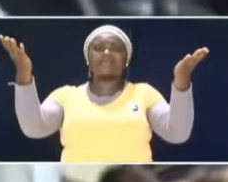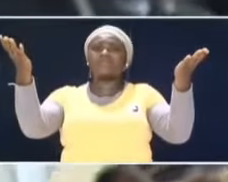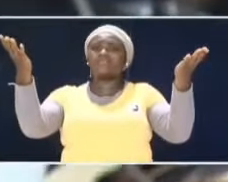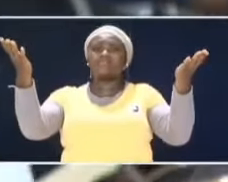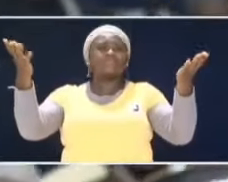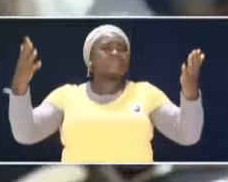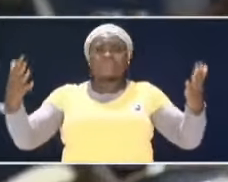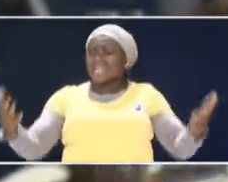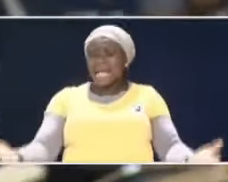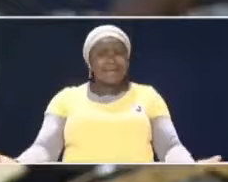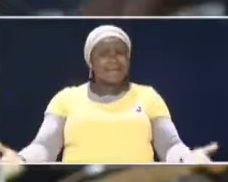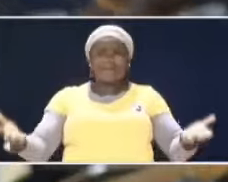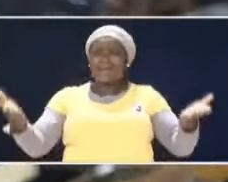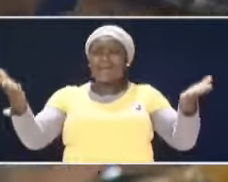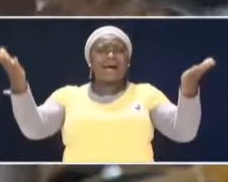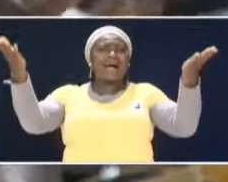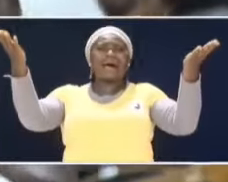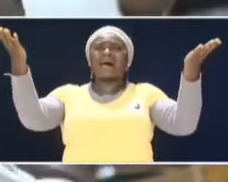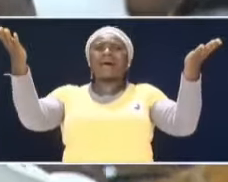Arise.